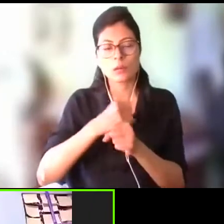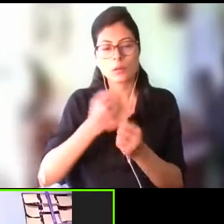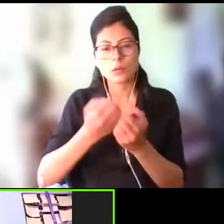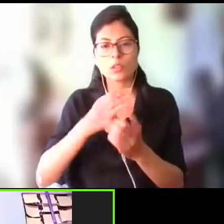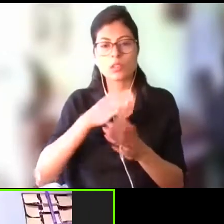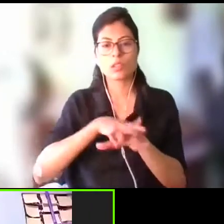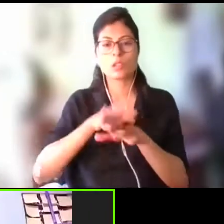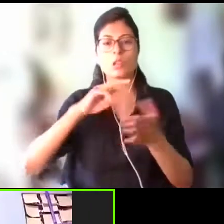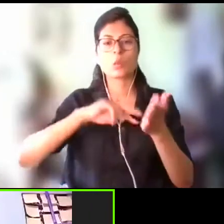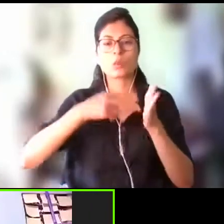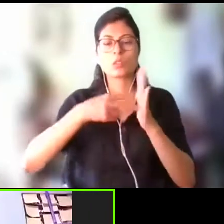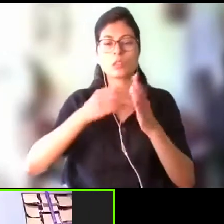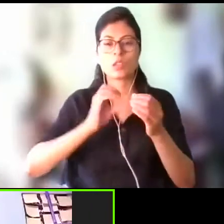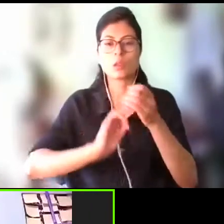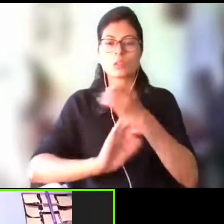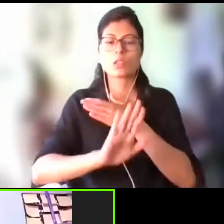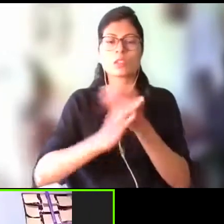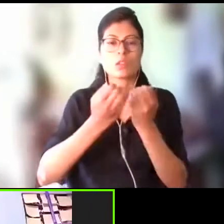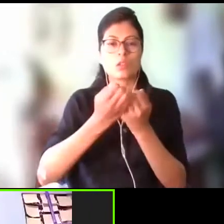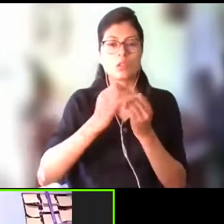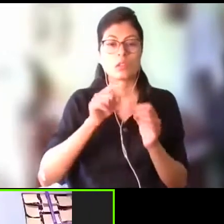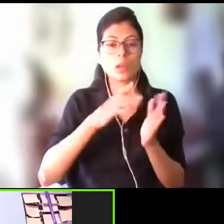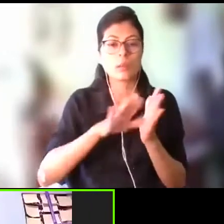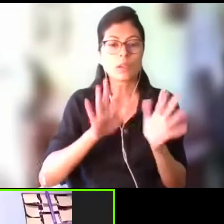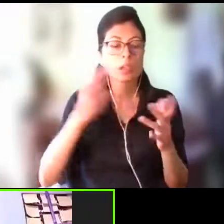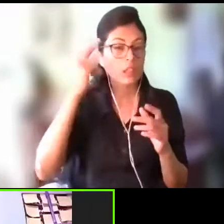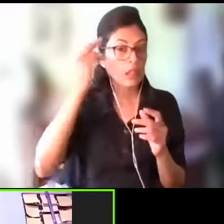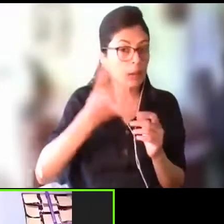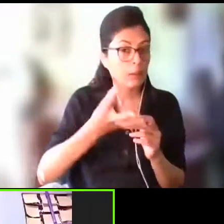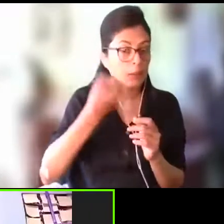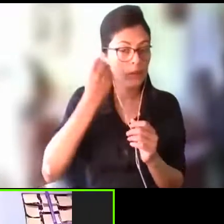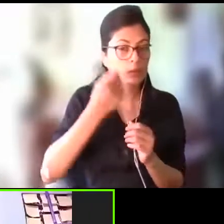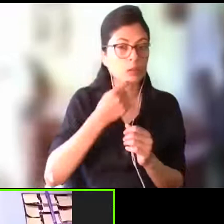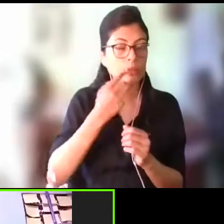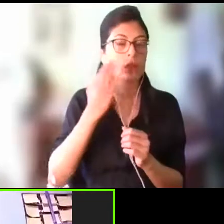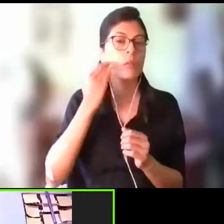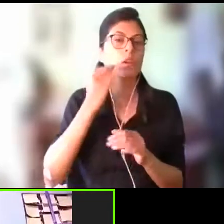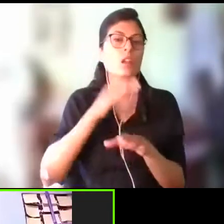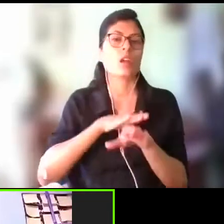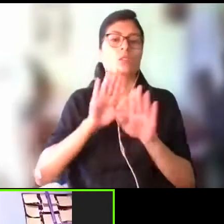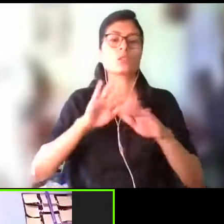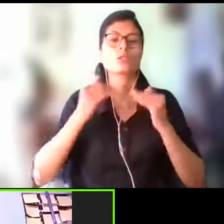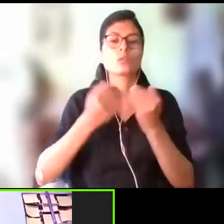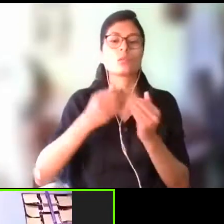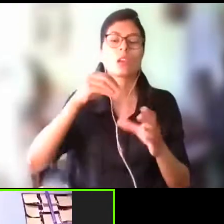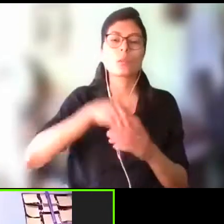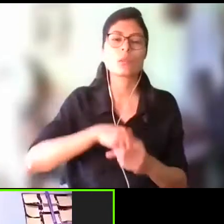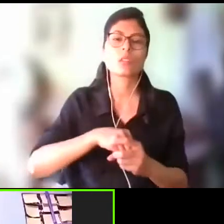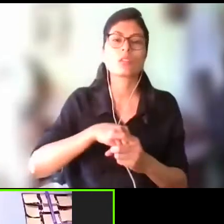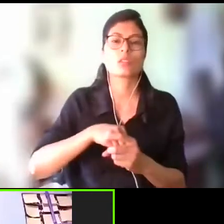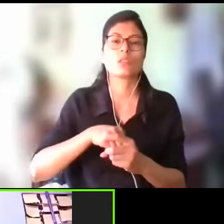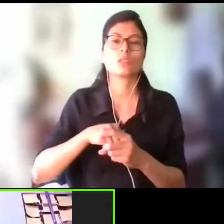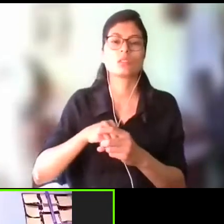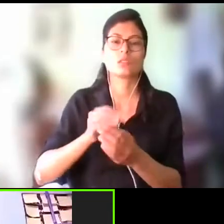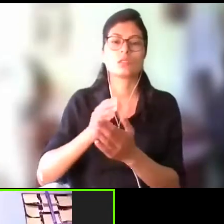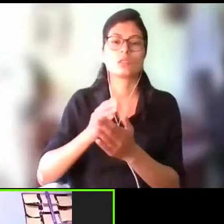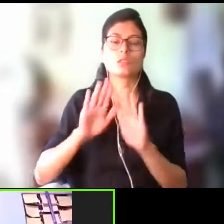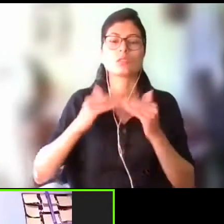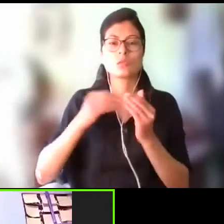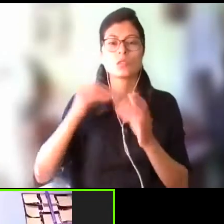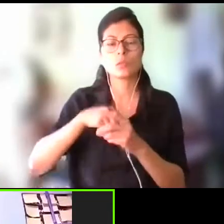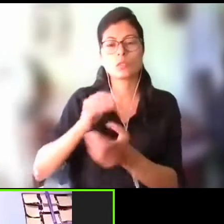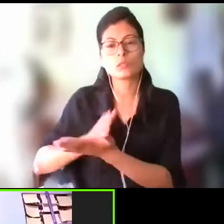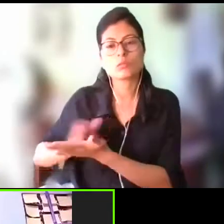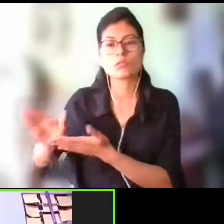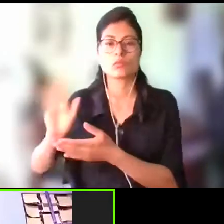that women in this community were excluded from decisions and decision-making platforms.